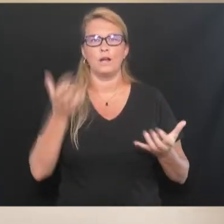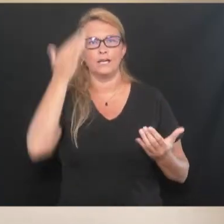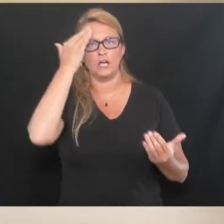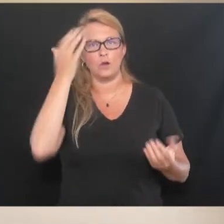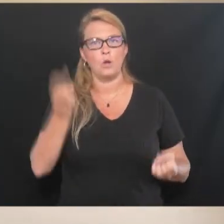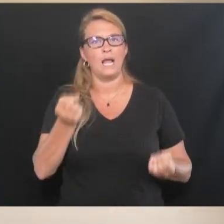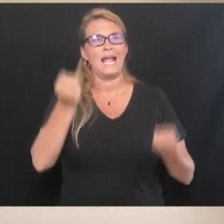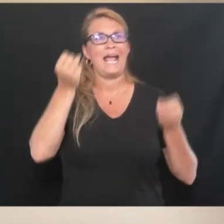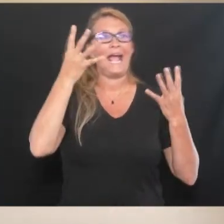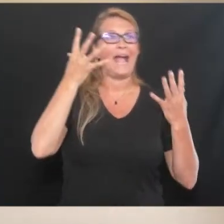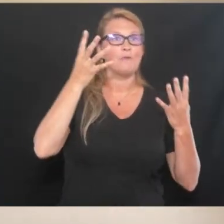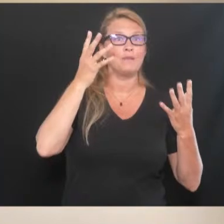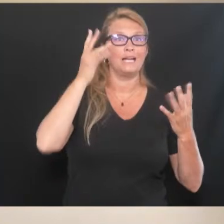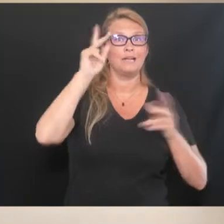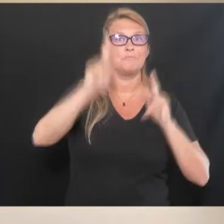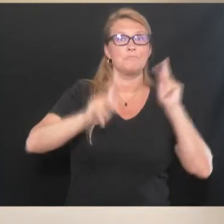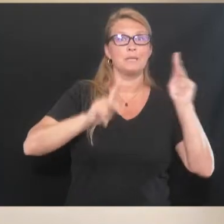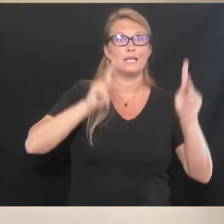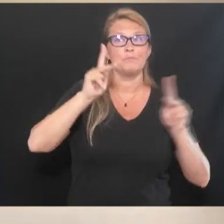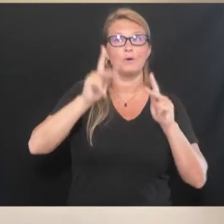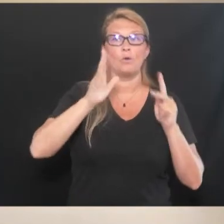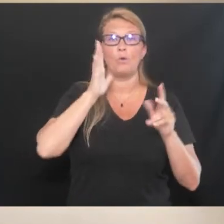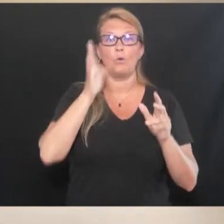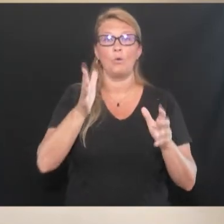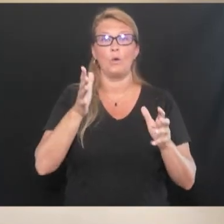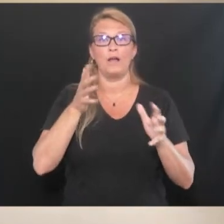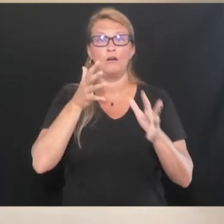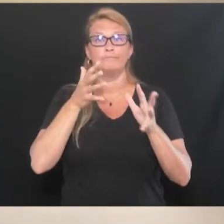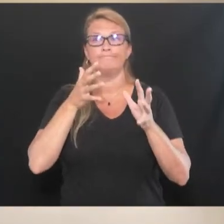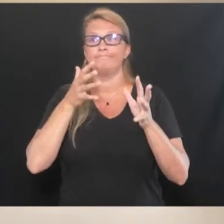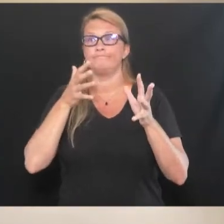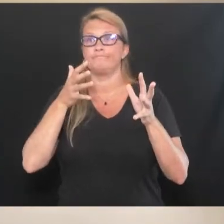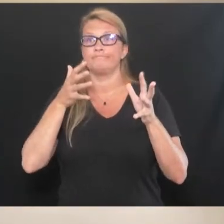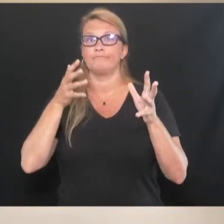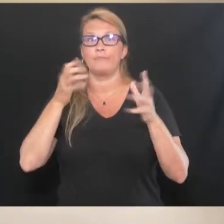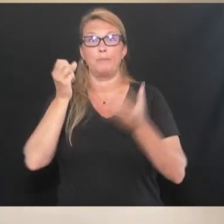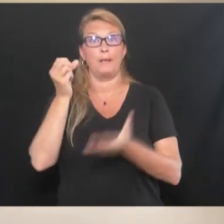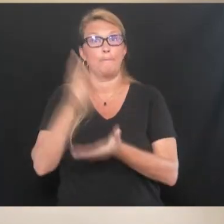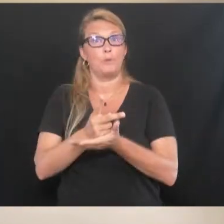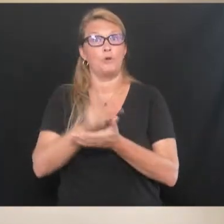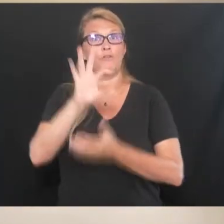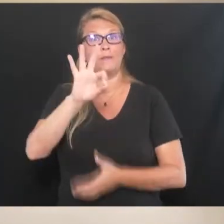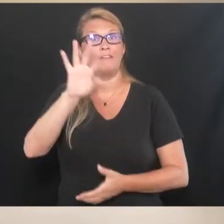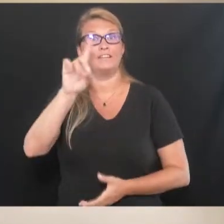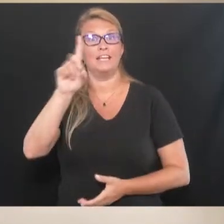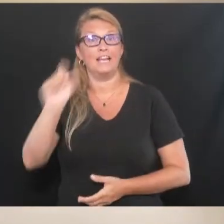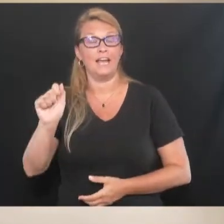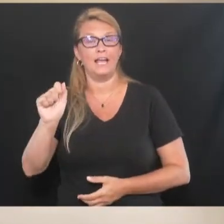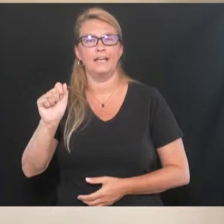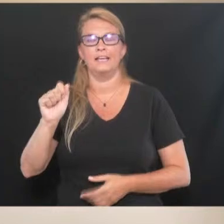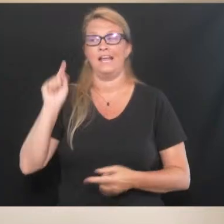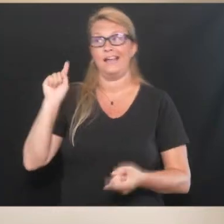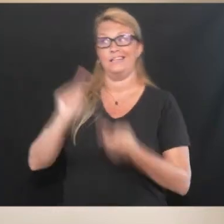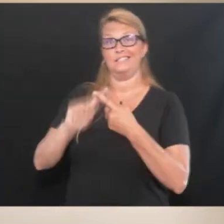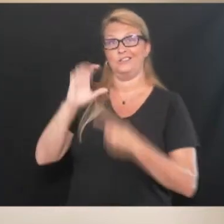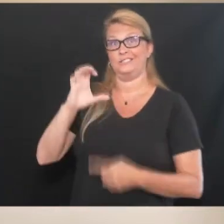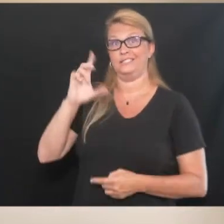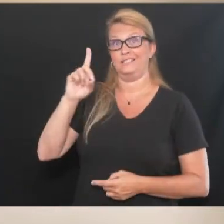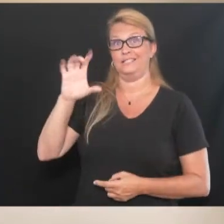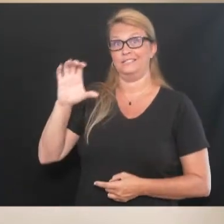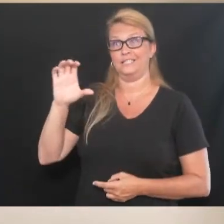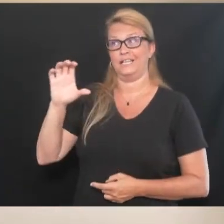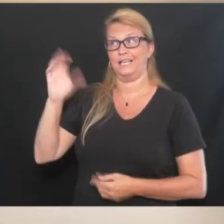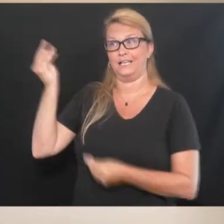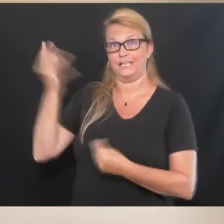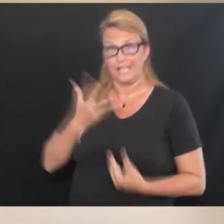Virginia may fall under the new guidelines from FDA. Until we get final word from the CDC and the